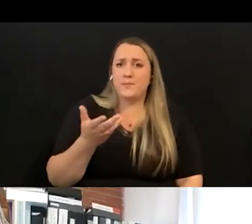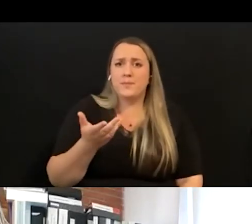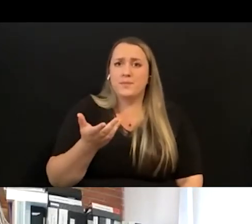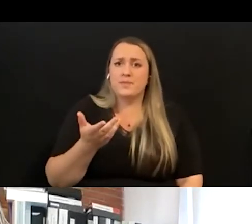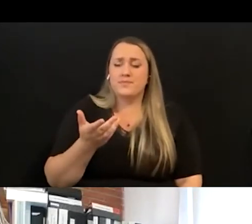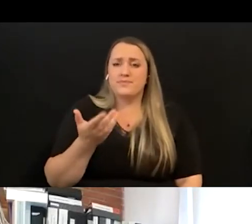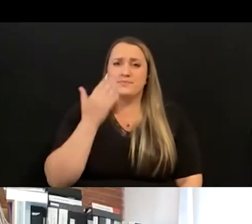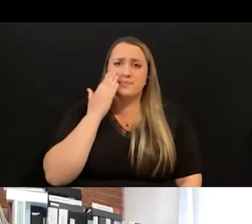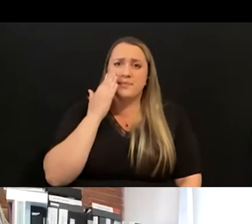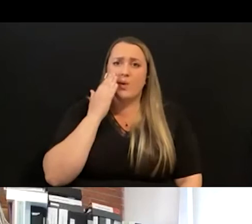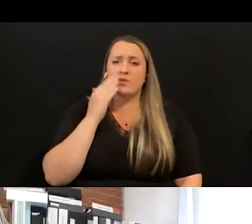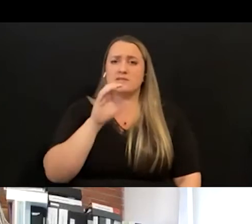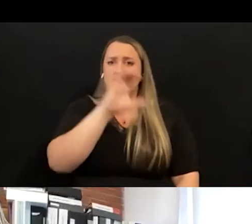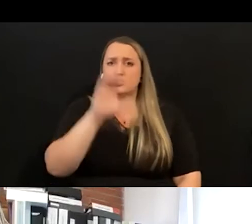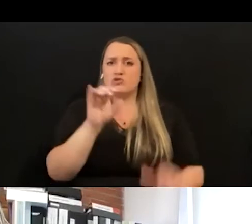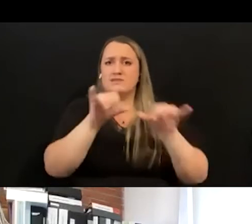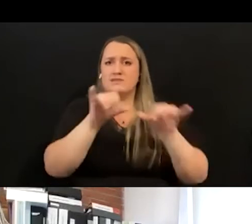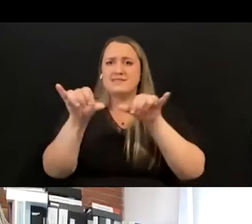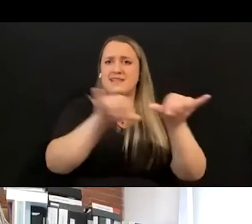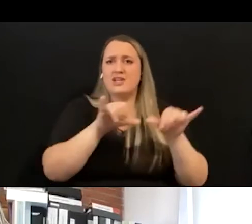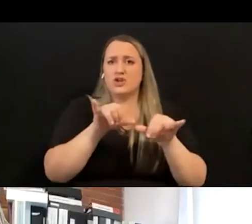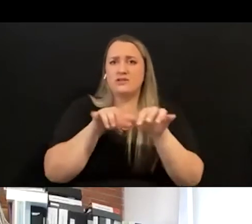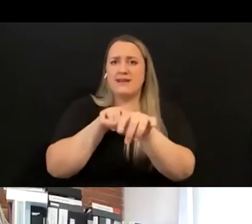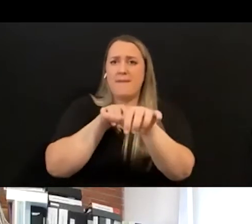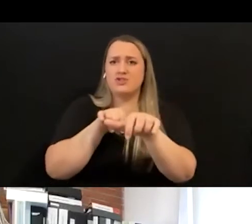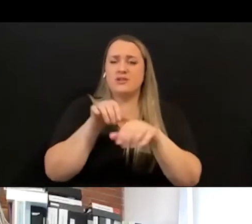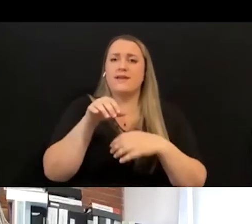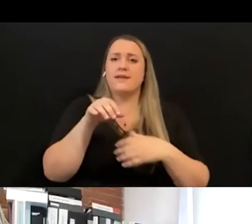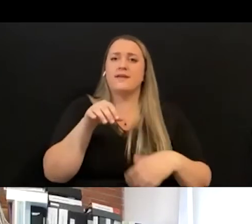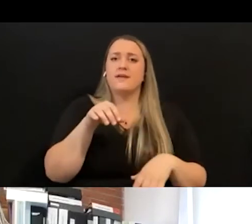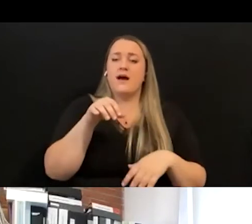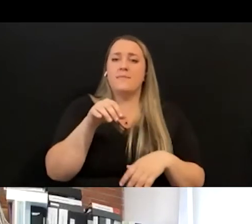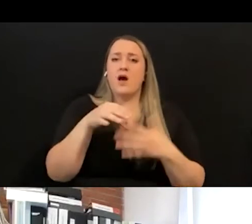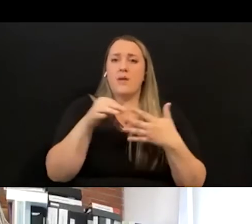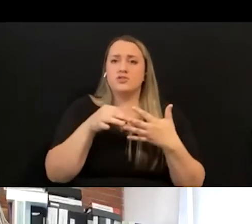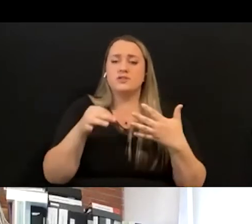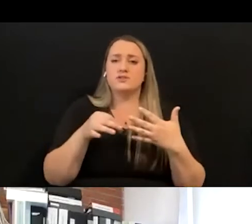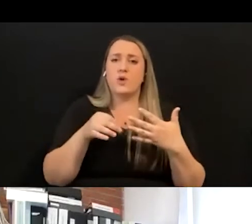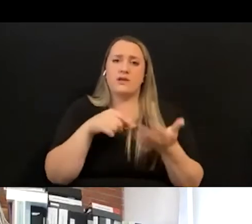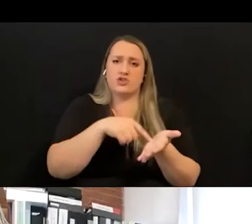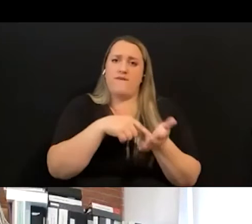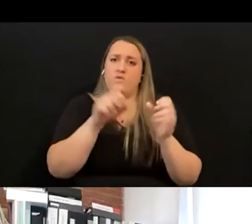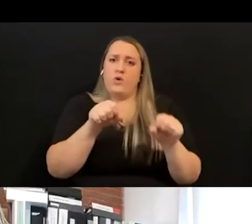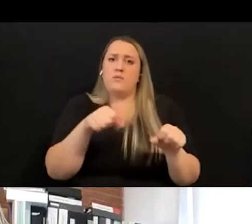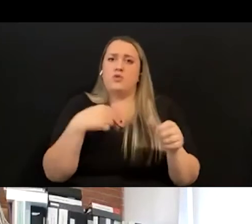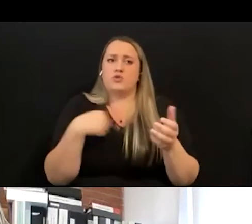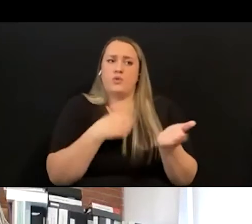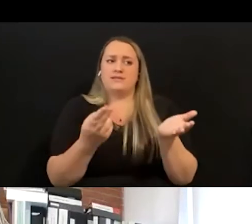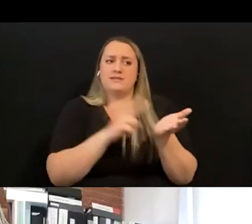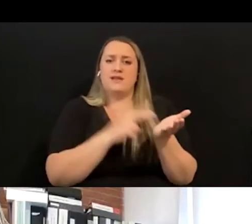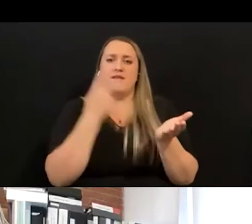standard, captioning option, but it's an affordable option. So we've signed up to a service